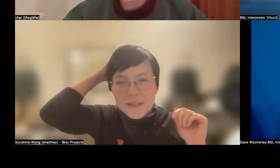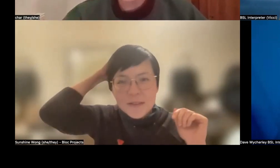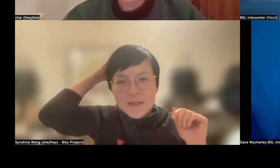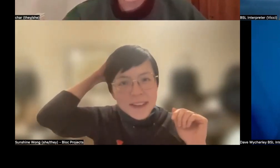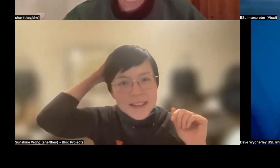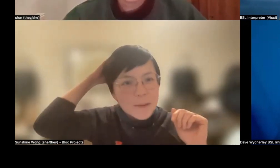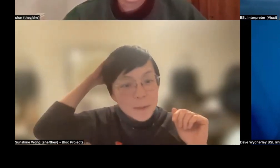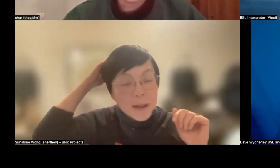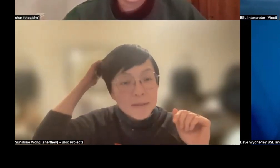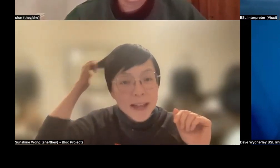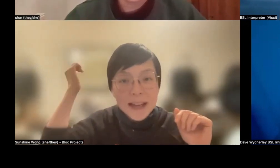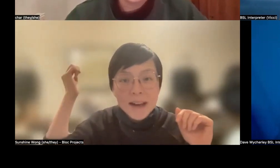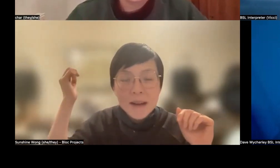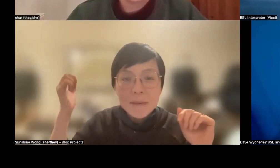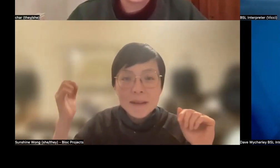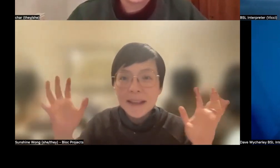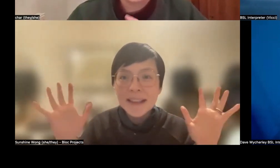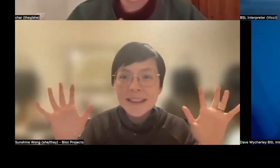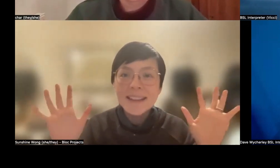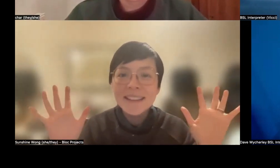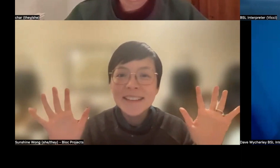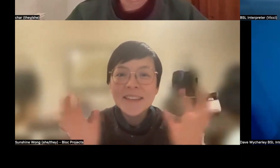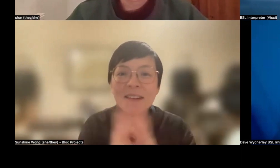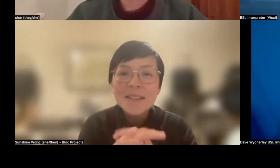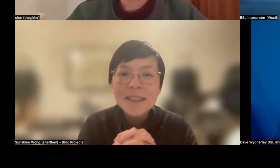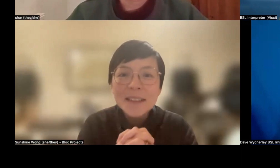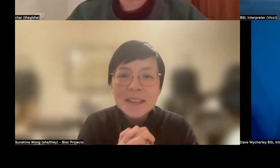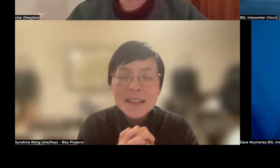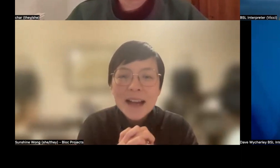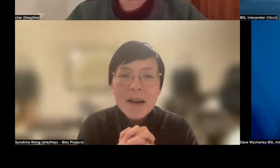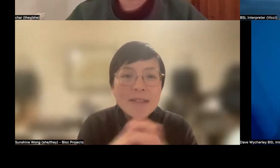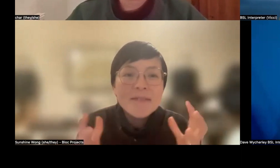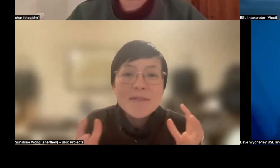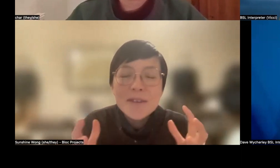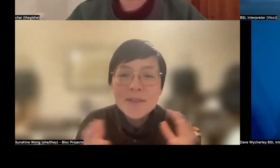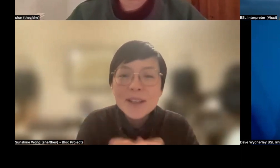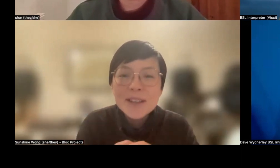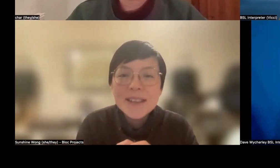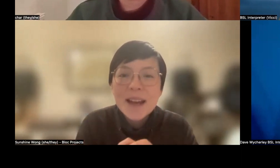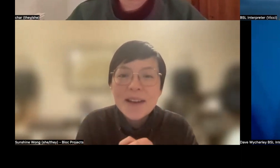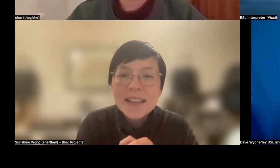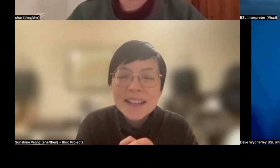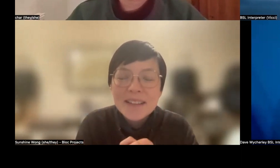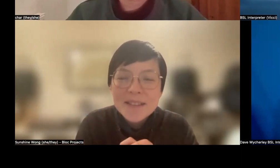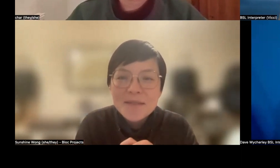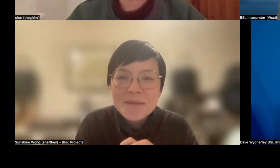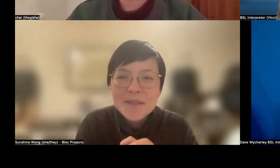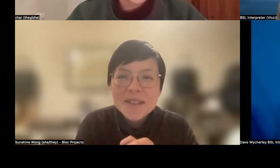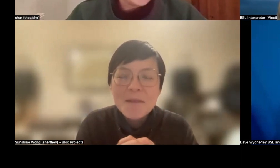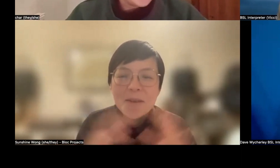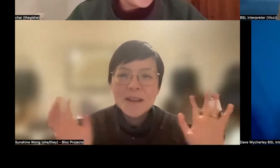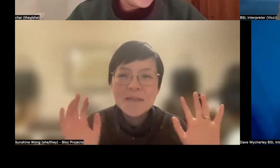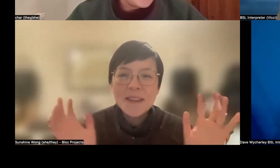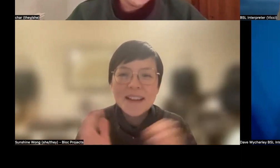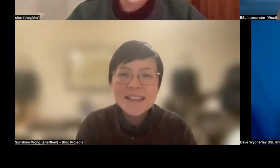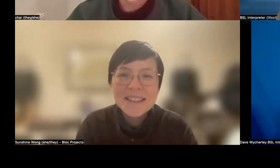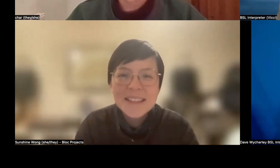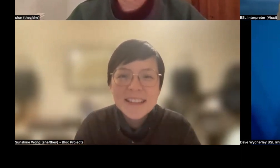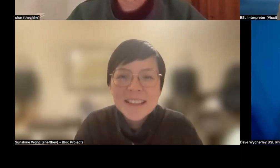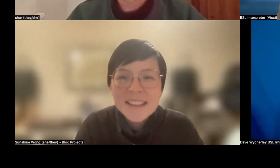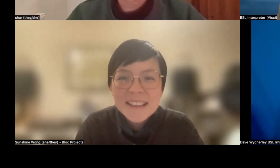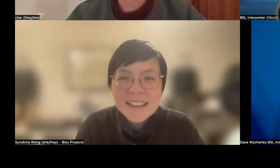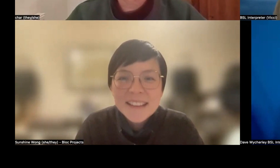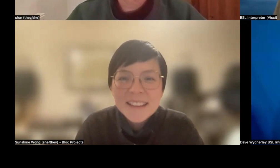any concerns or things that we want to flag up, anything at all. How was it for you, Dave? Actually, that was your first time working with